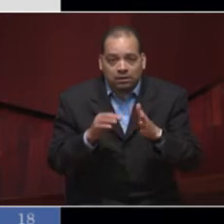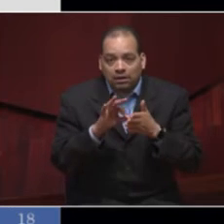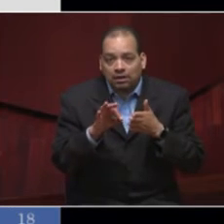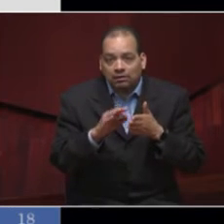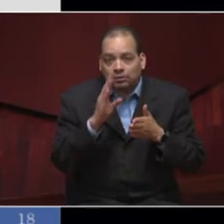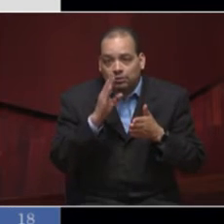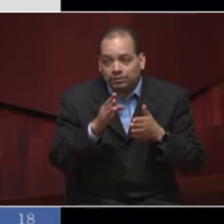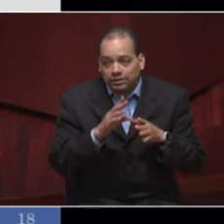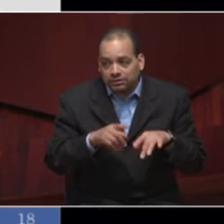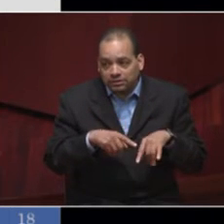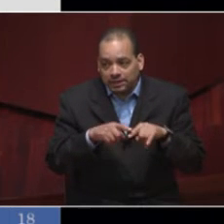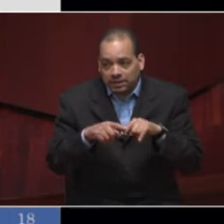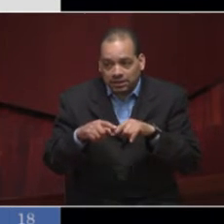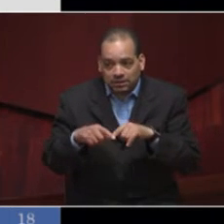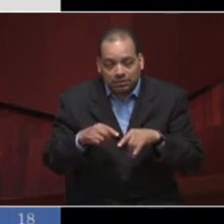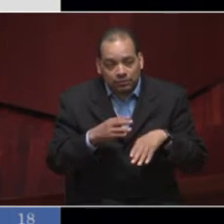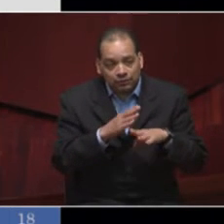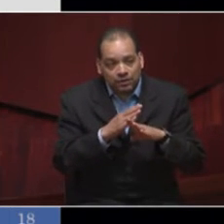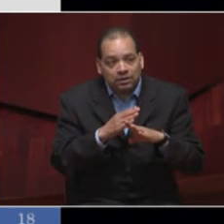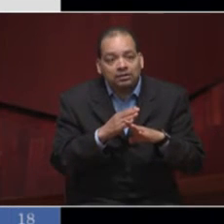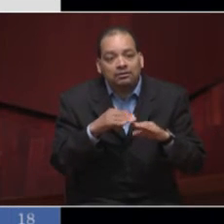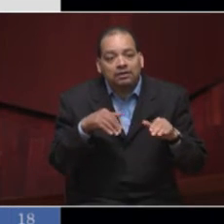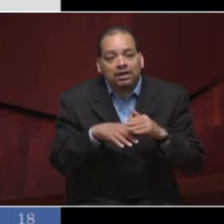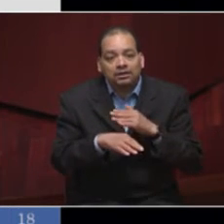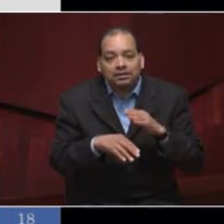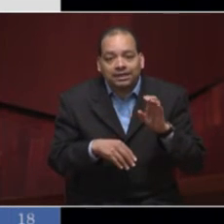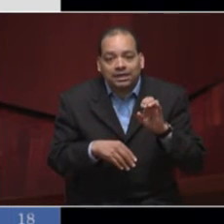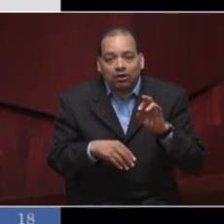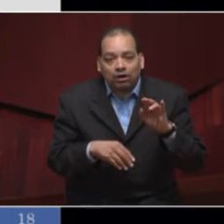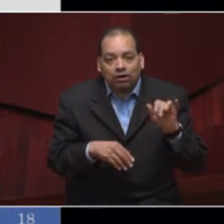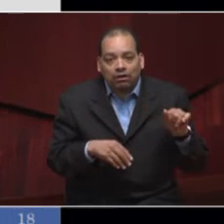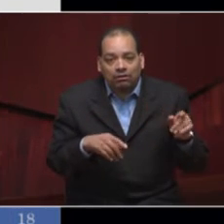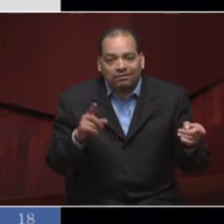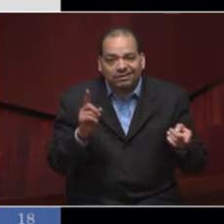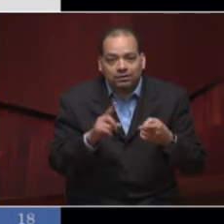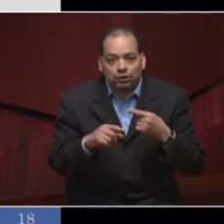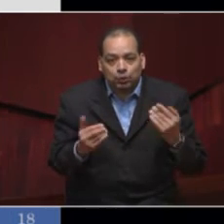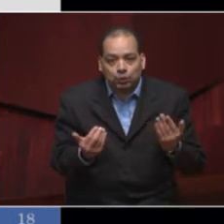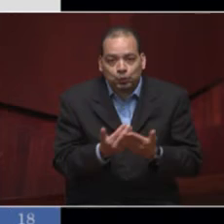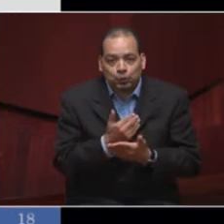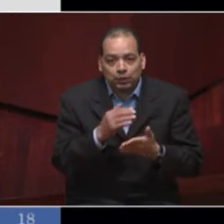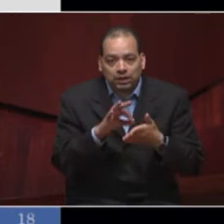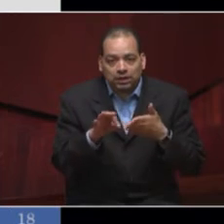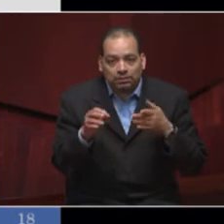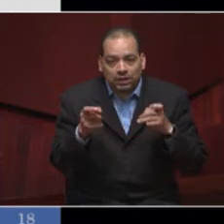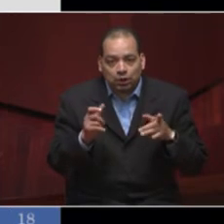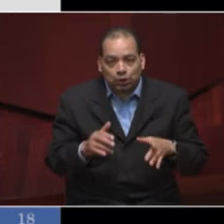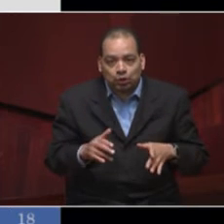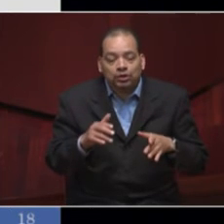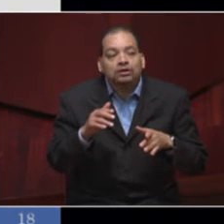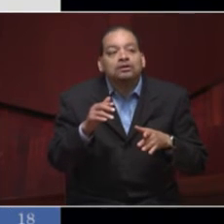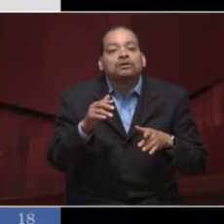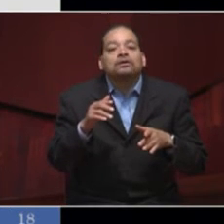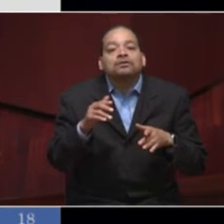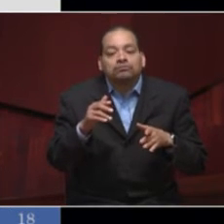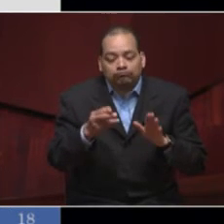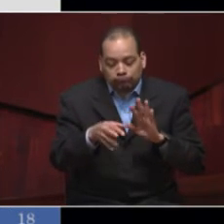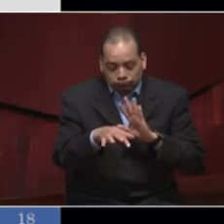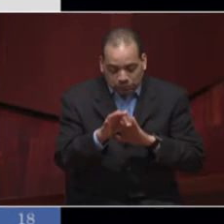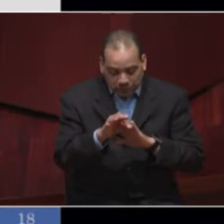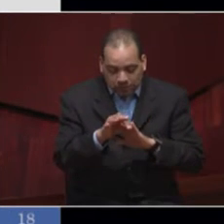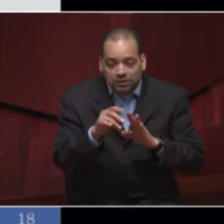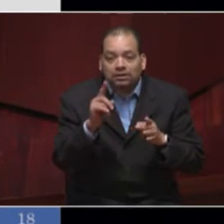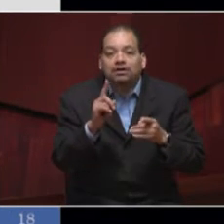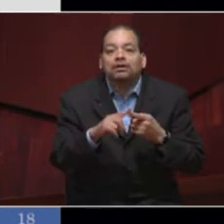accessing ERA until a new ERA account manager is designated and can then validate the